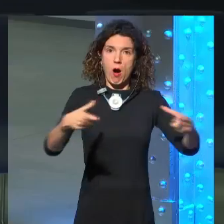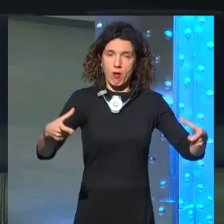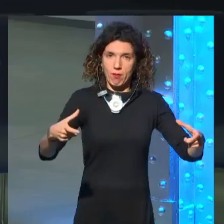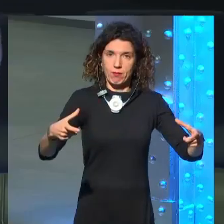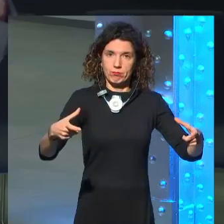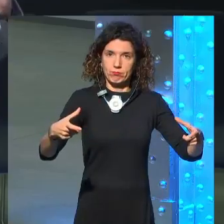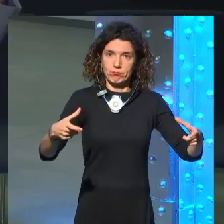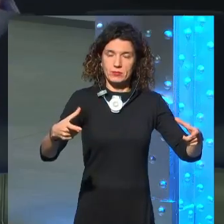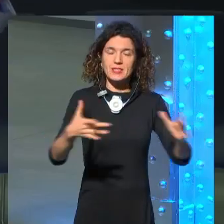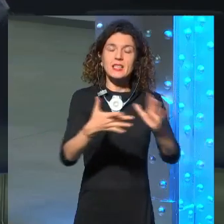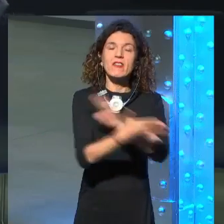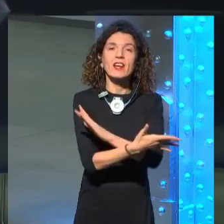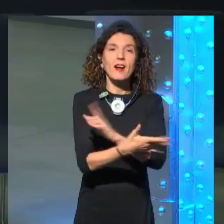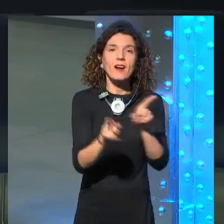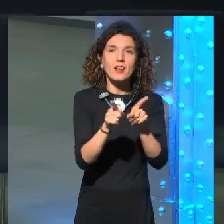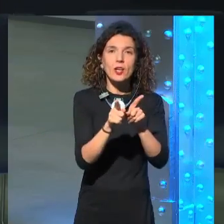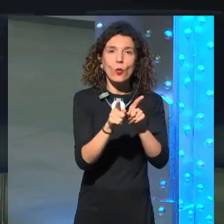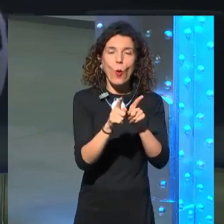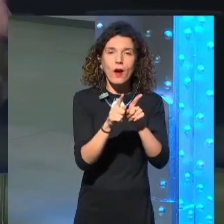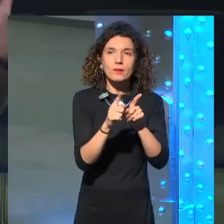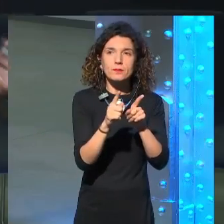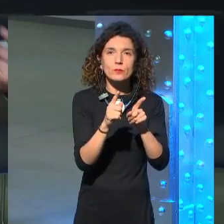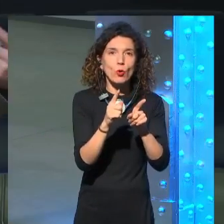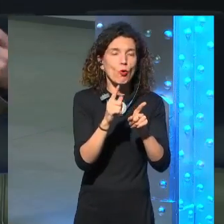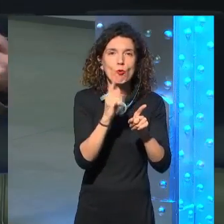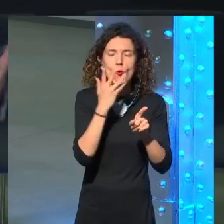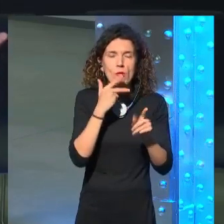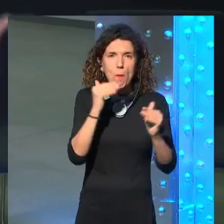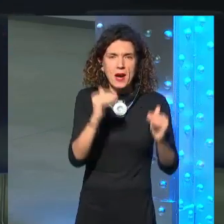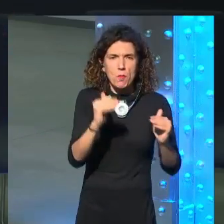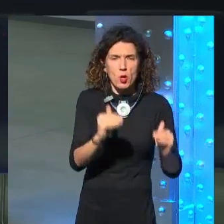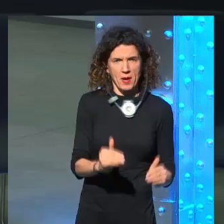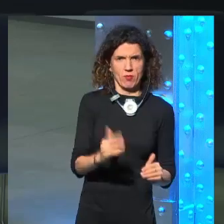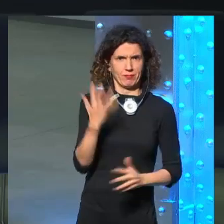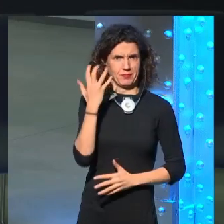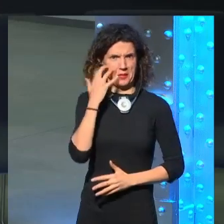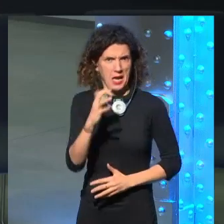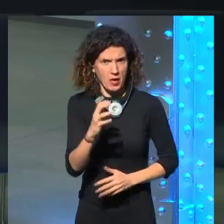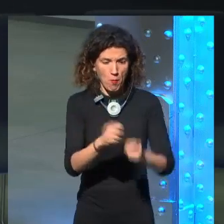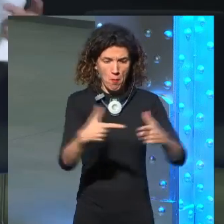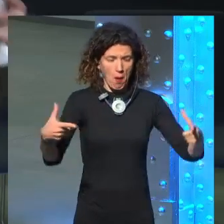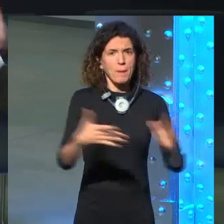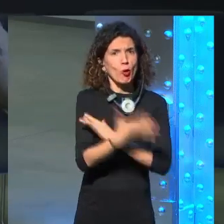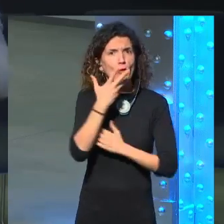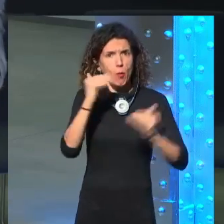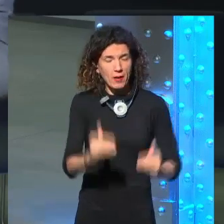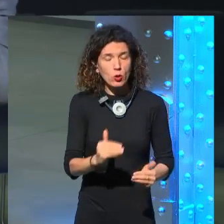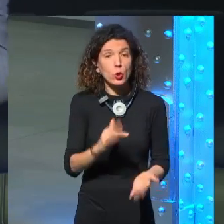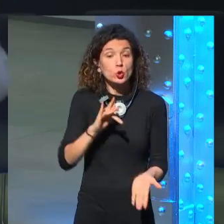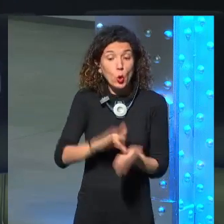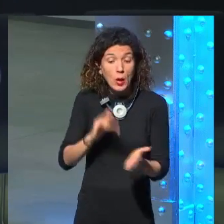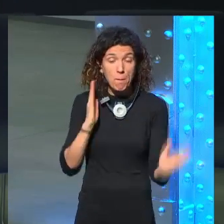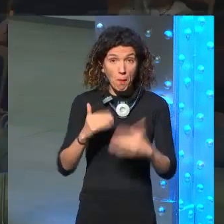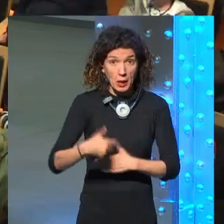growing. So we increase the feeling of ignorance that we have. So what